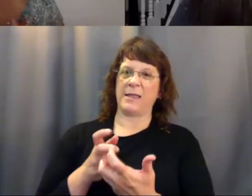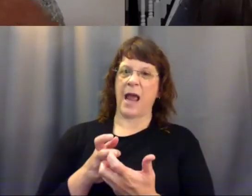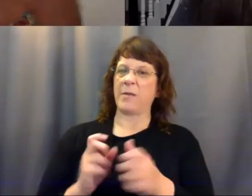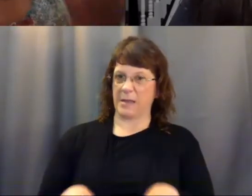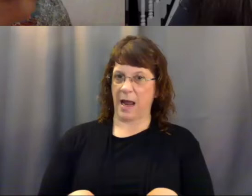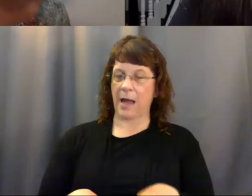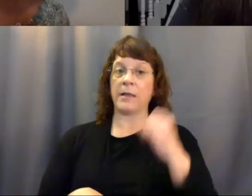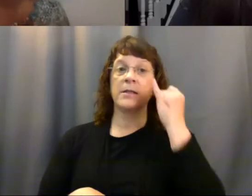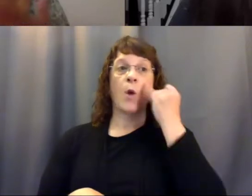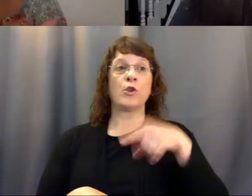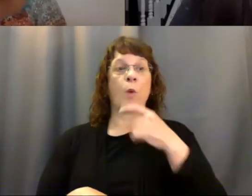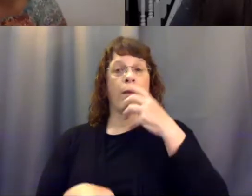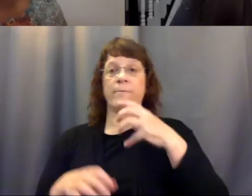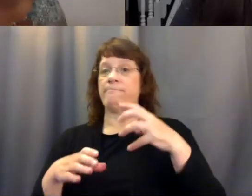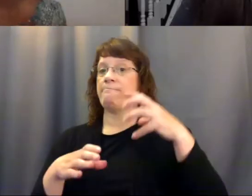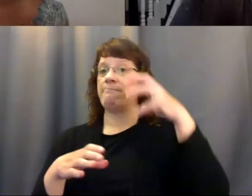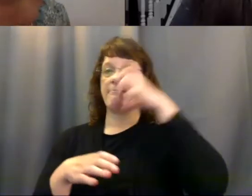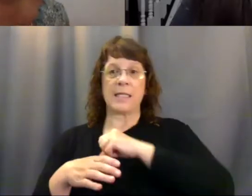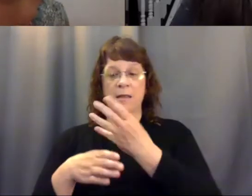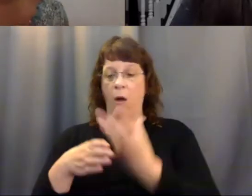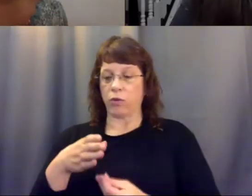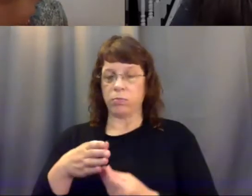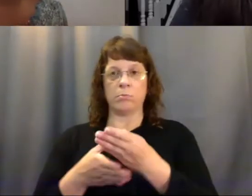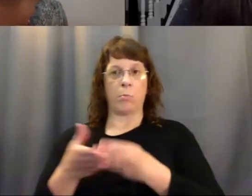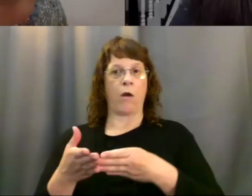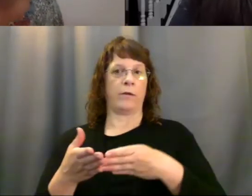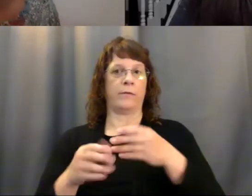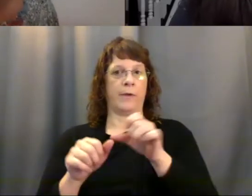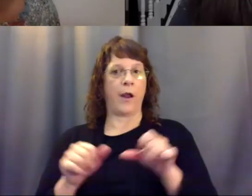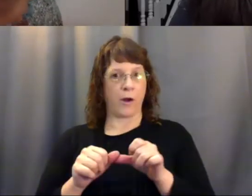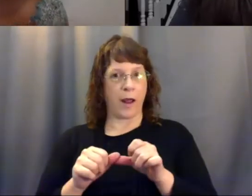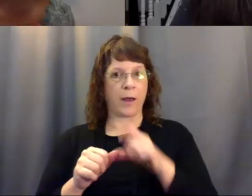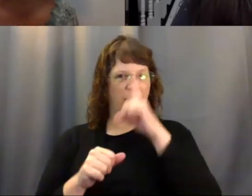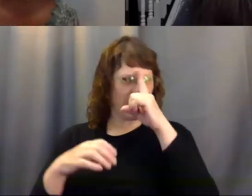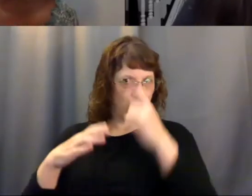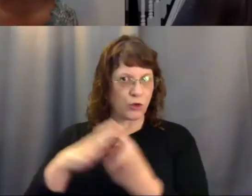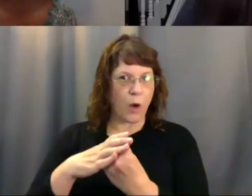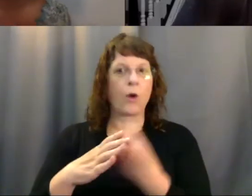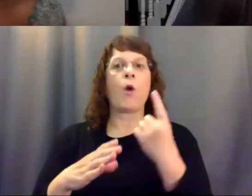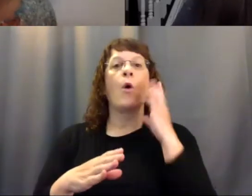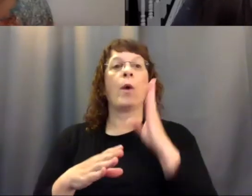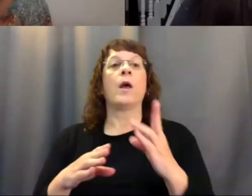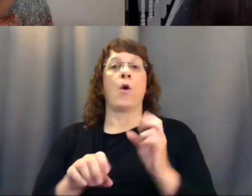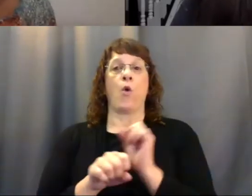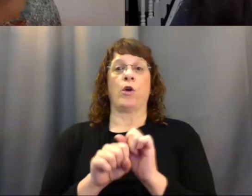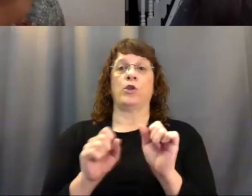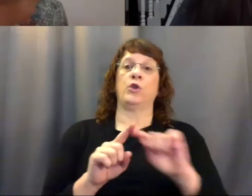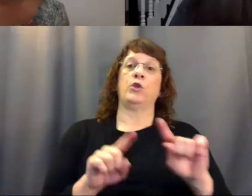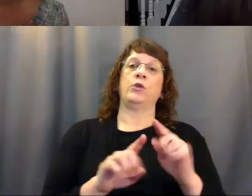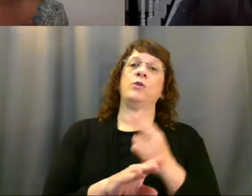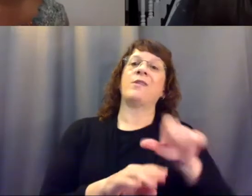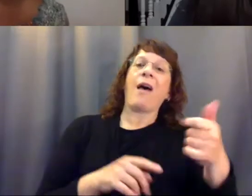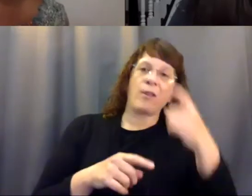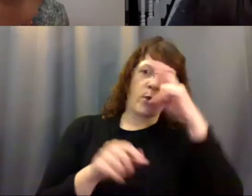are missing part of a brain region, like if you have a stroke, it will work to use other brain regions to replace it.